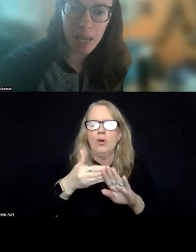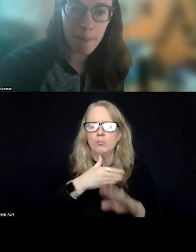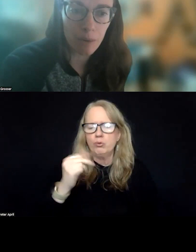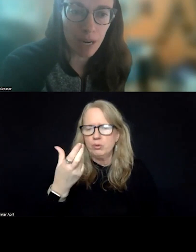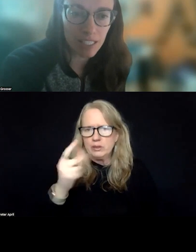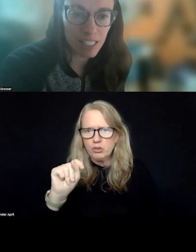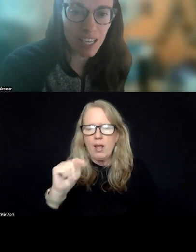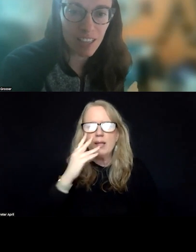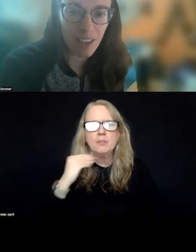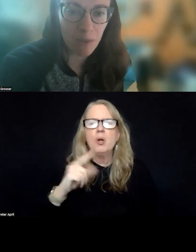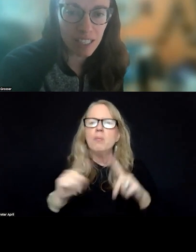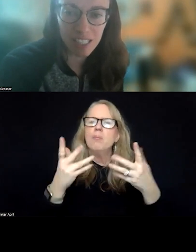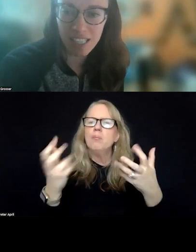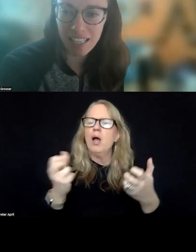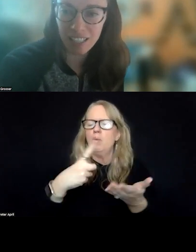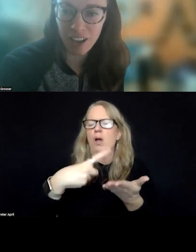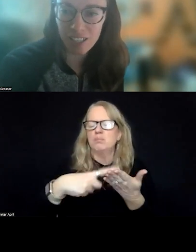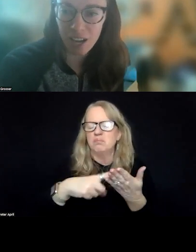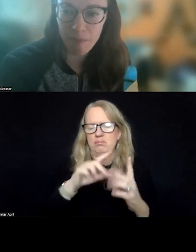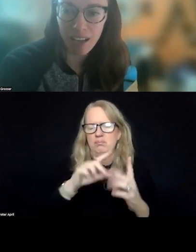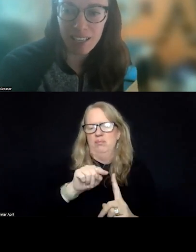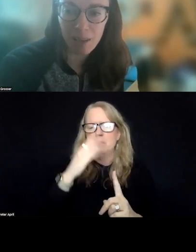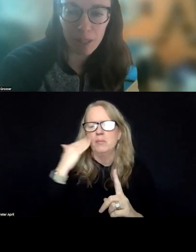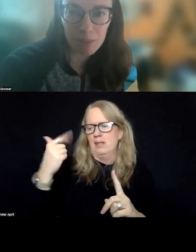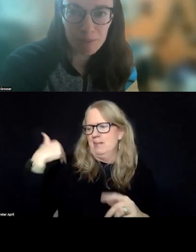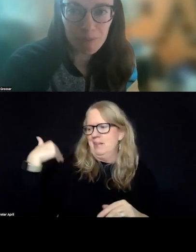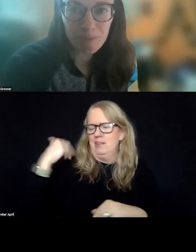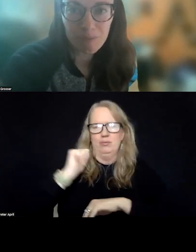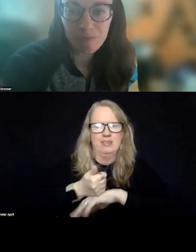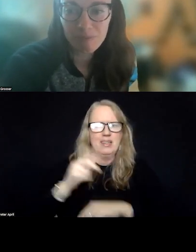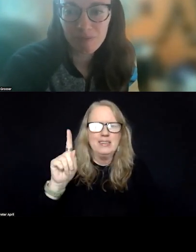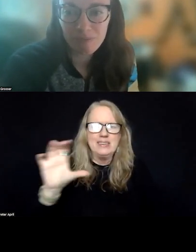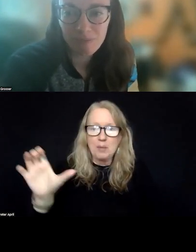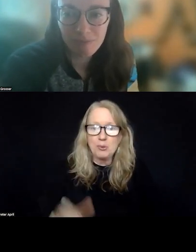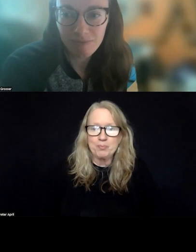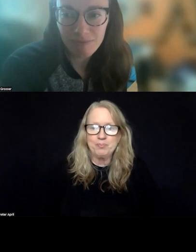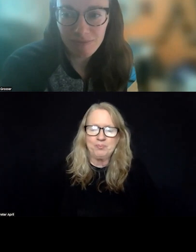experience, but I wanted to just touch on that one since that did launch back in December.